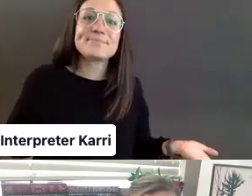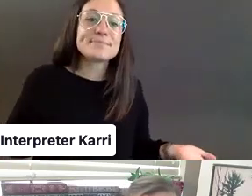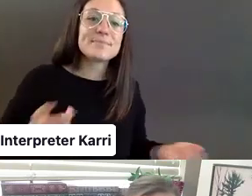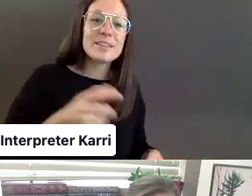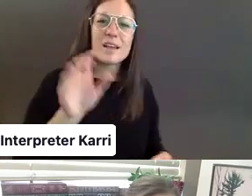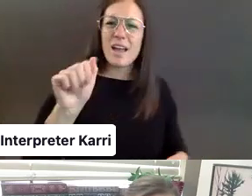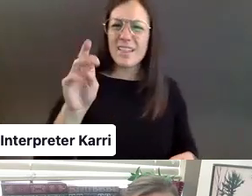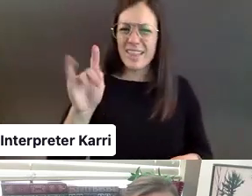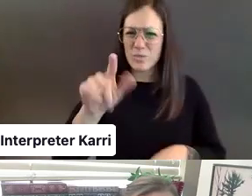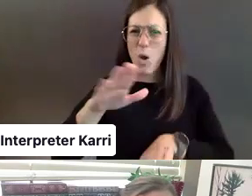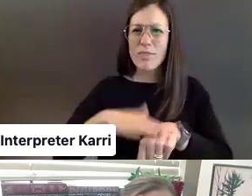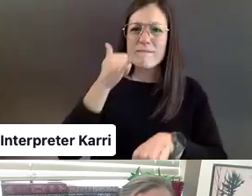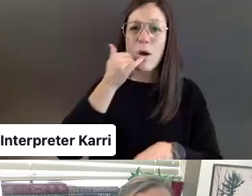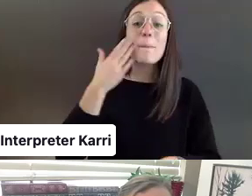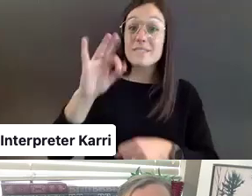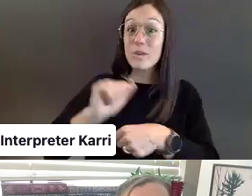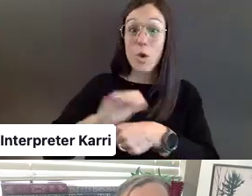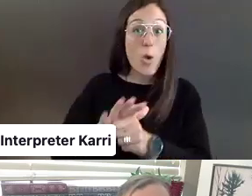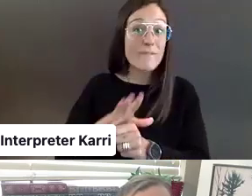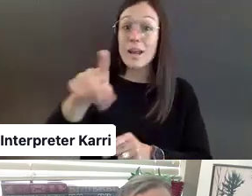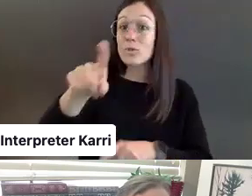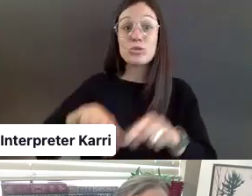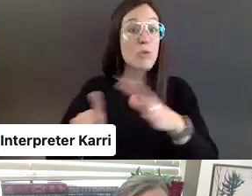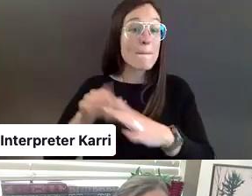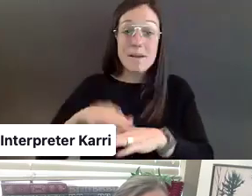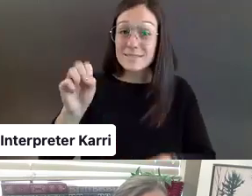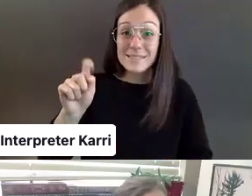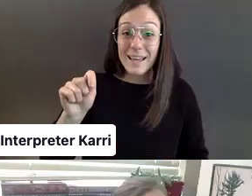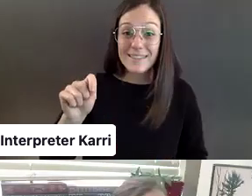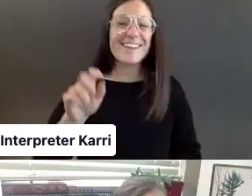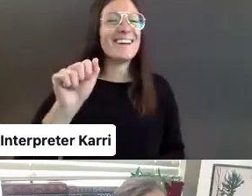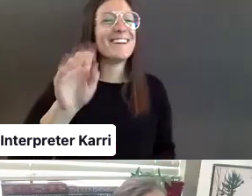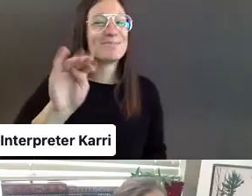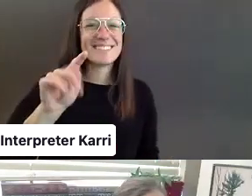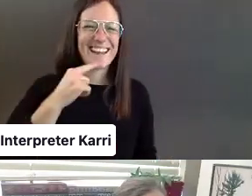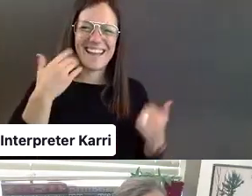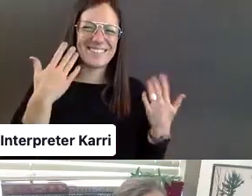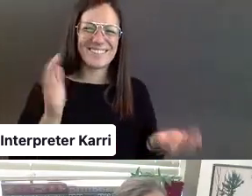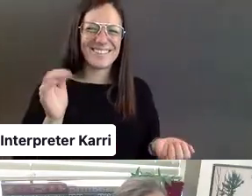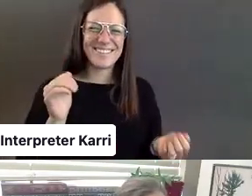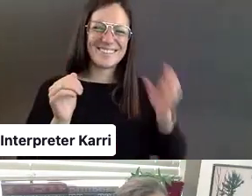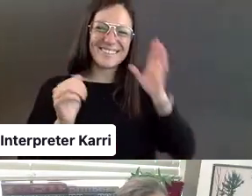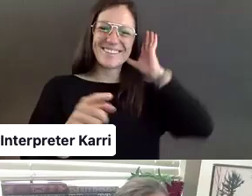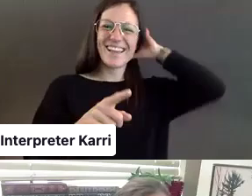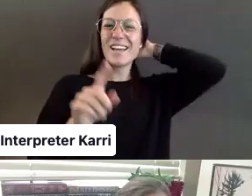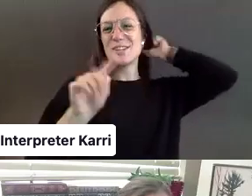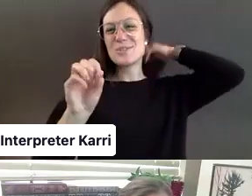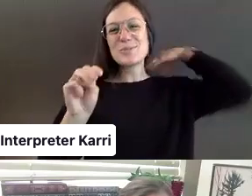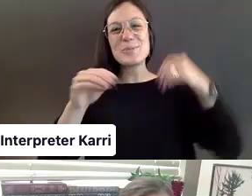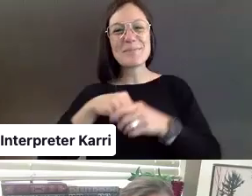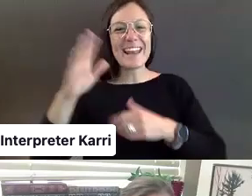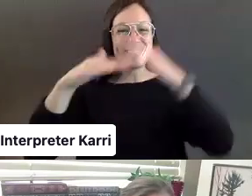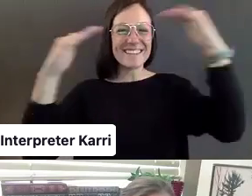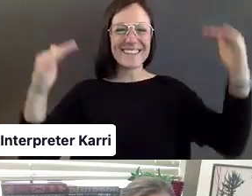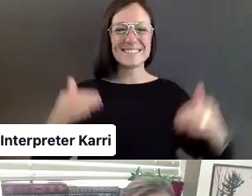phone because it was COVID and they couldn't have you on the set? I don't know. I'm gonna say Everyone's that on that's the Zoom in rule. heaven. Yeah, exactly.